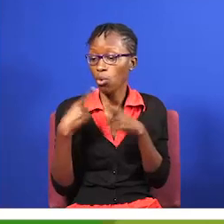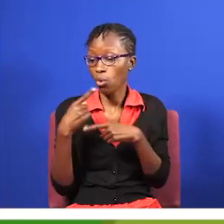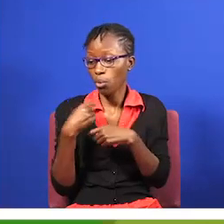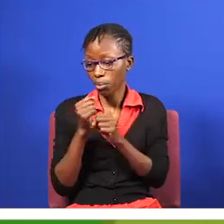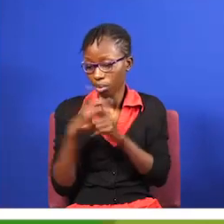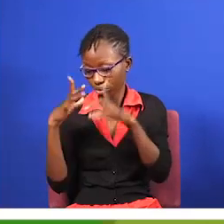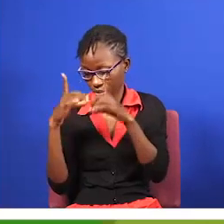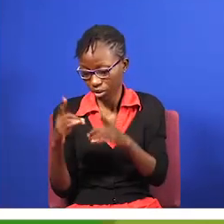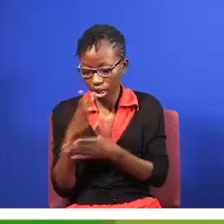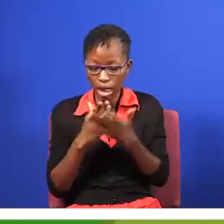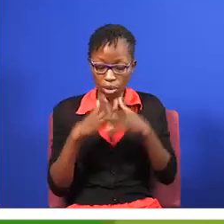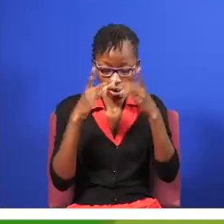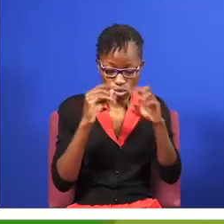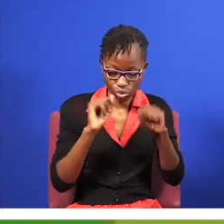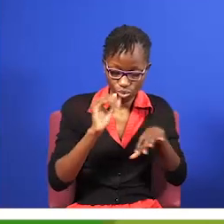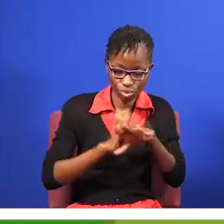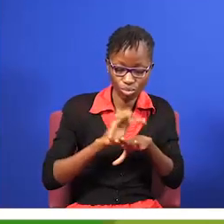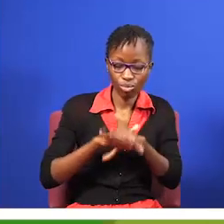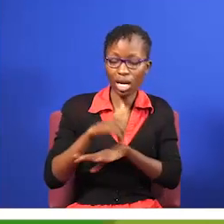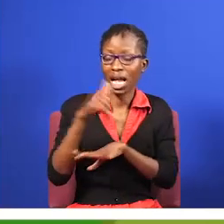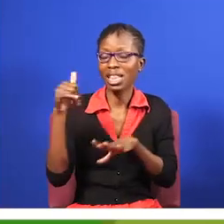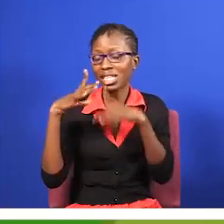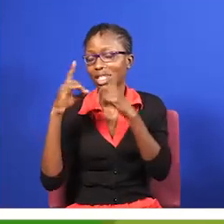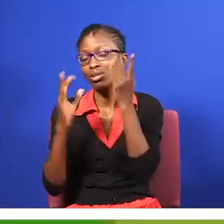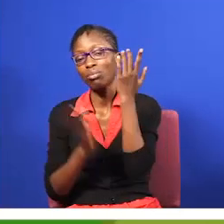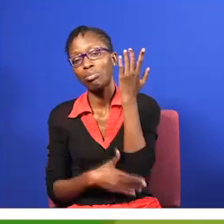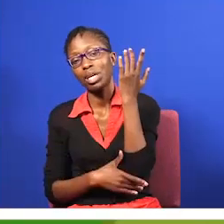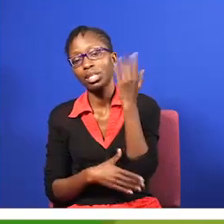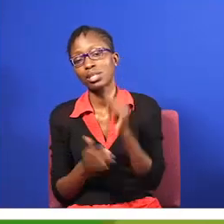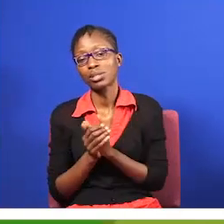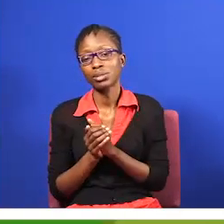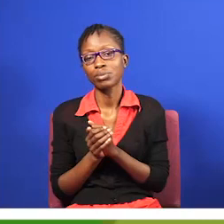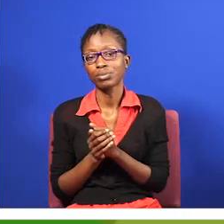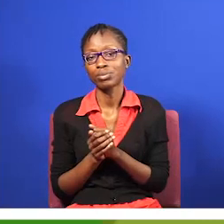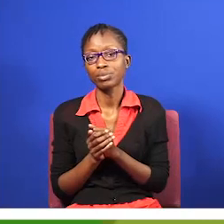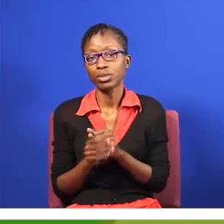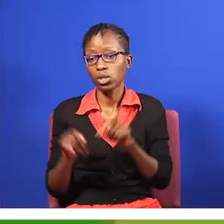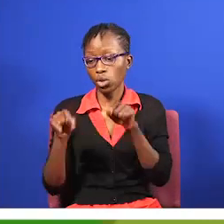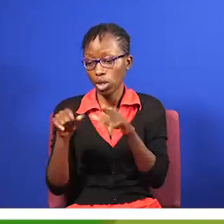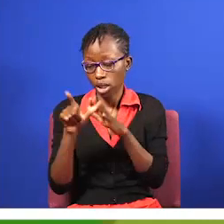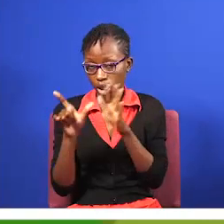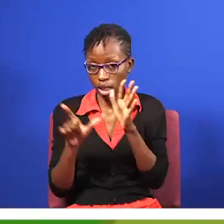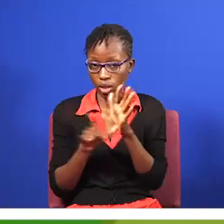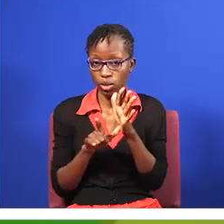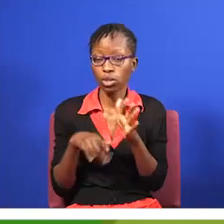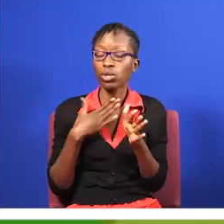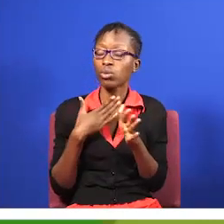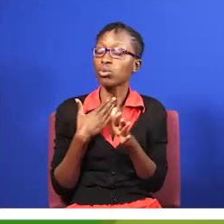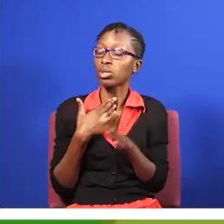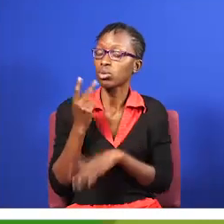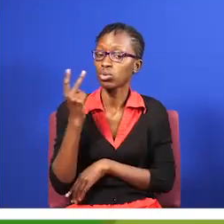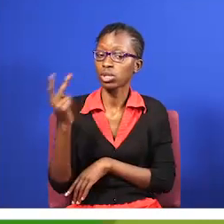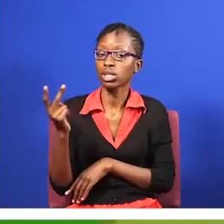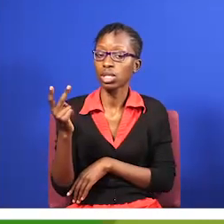choices. Some choices can be good, while others are bad. So in this lesson today, we want to